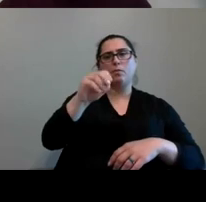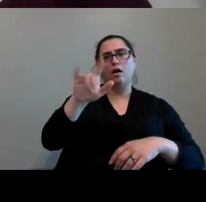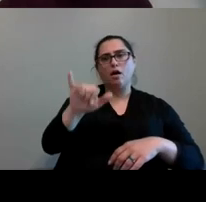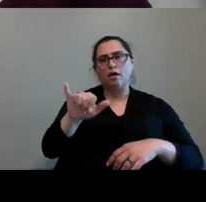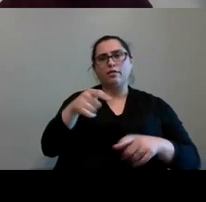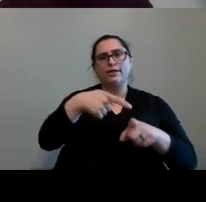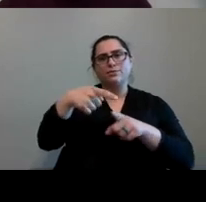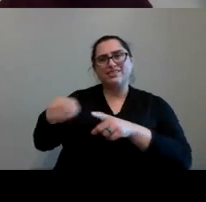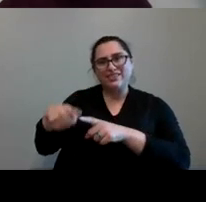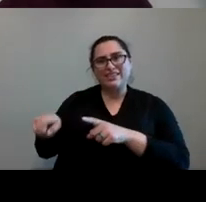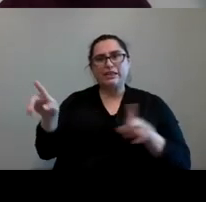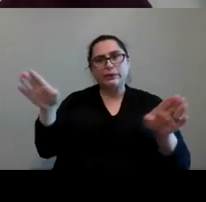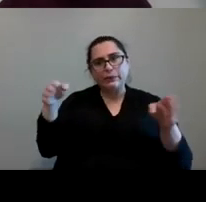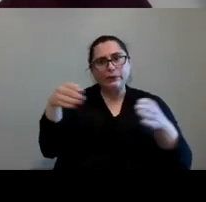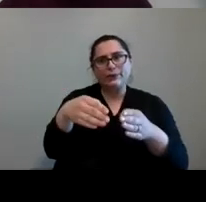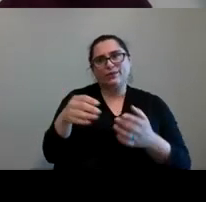something.